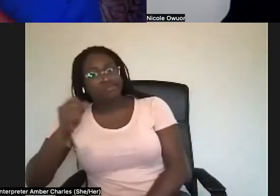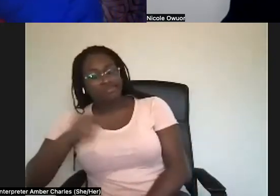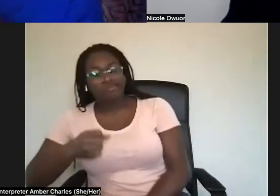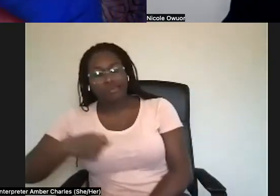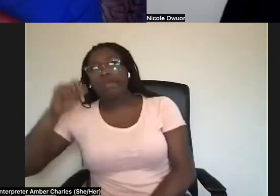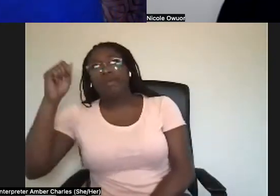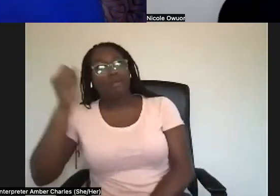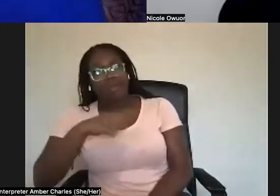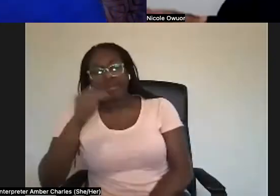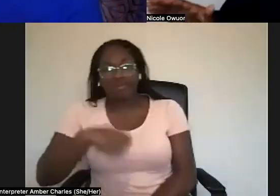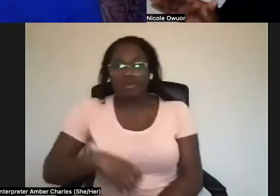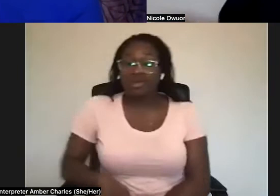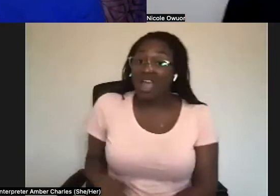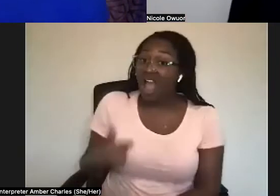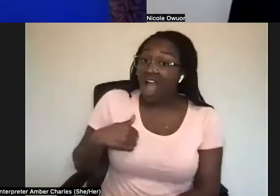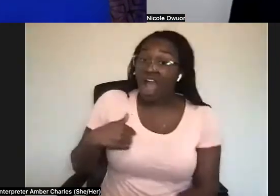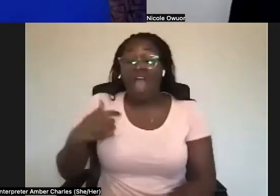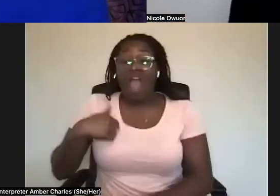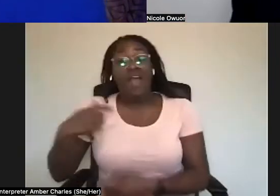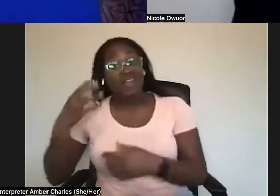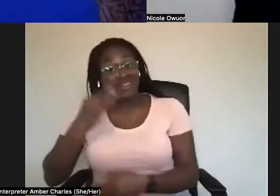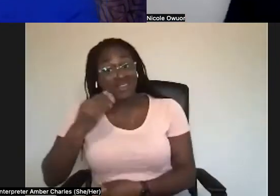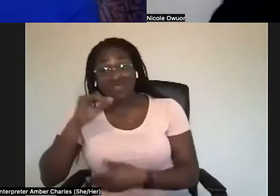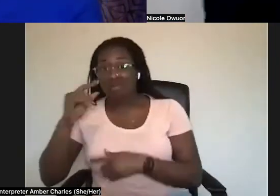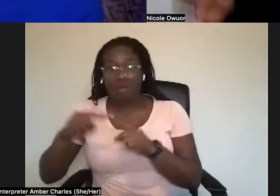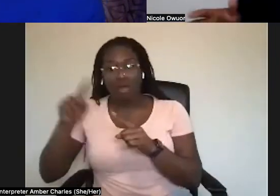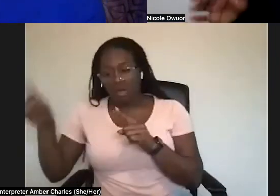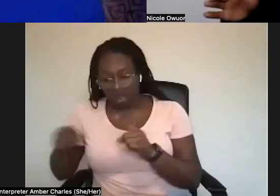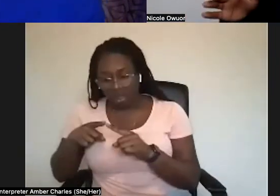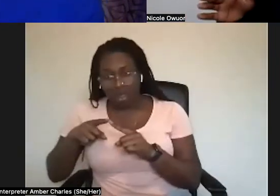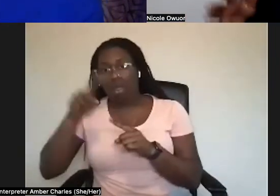Yes, I went through that whole cycle of, you know, the